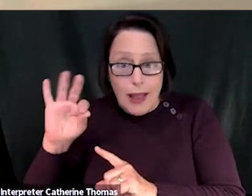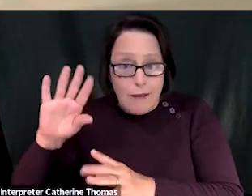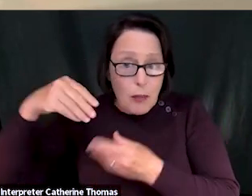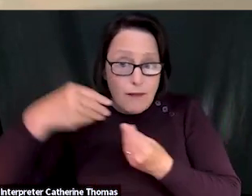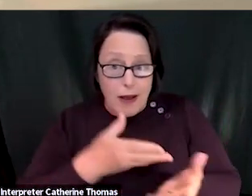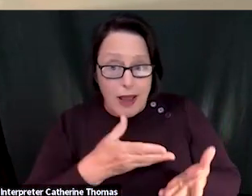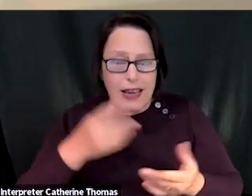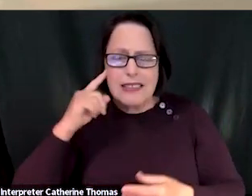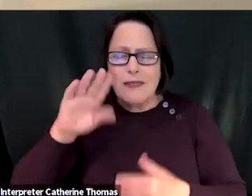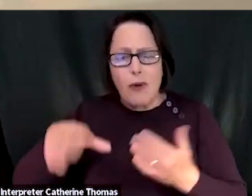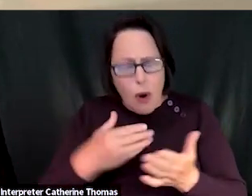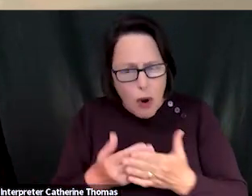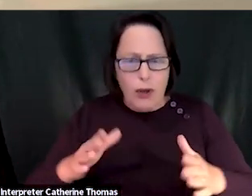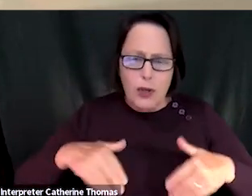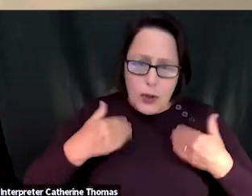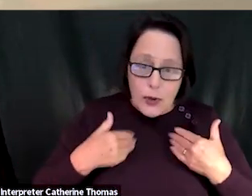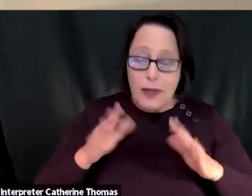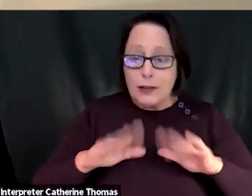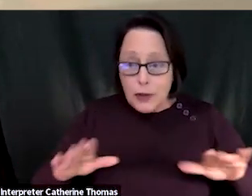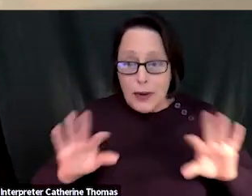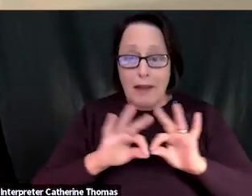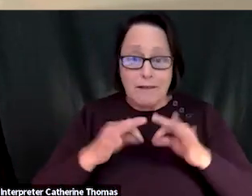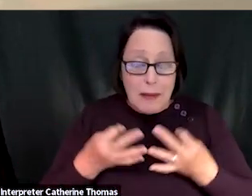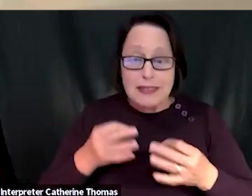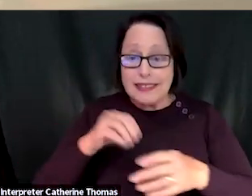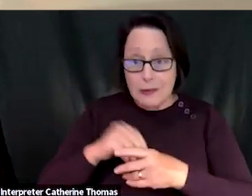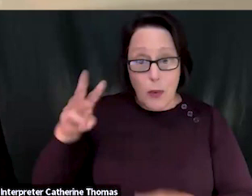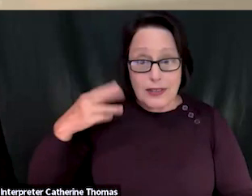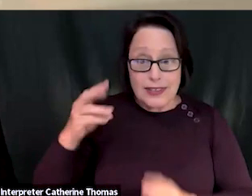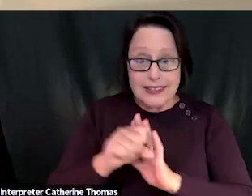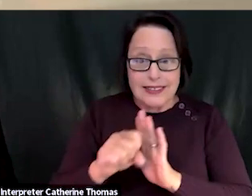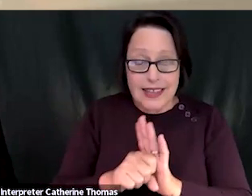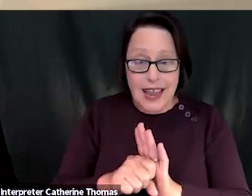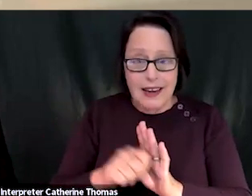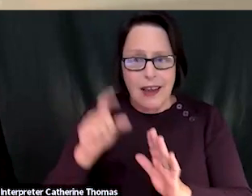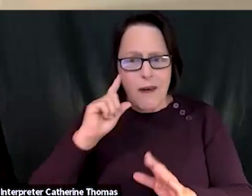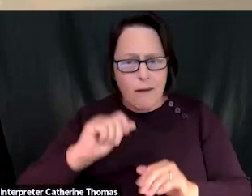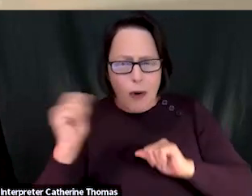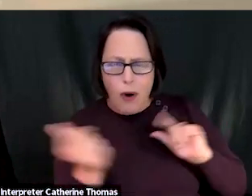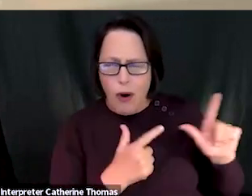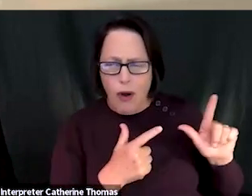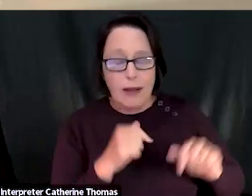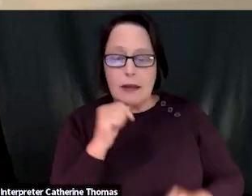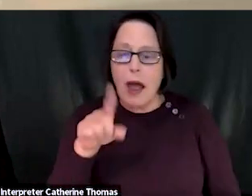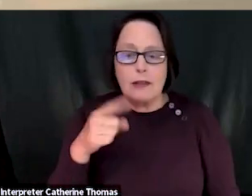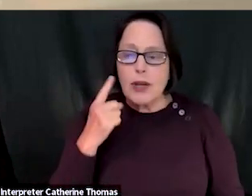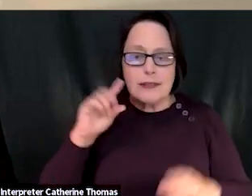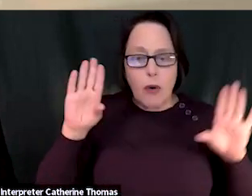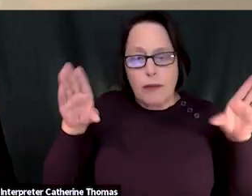the youth and children and families in Washington State, not just those who speak